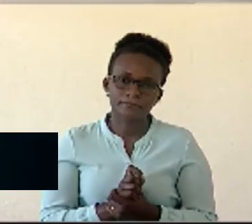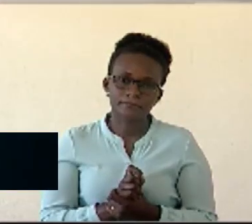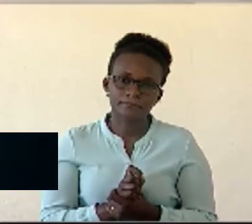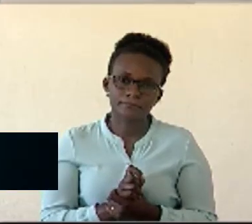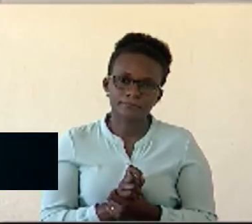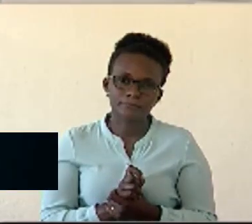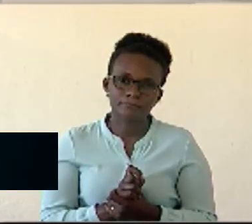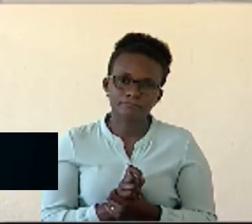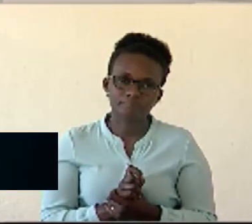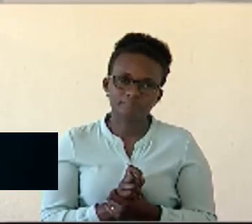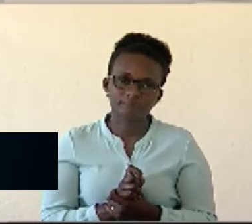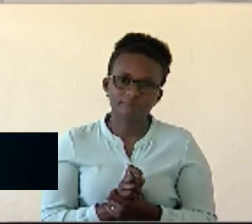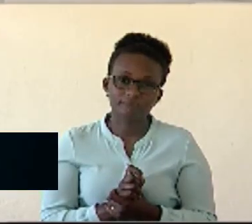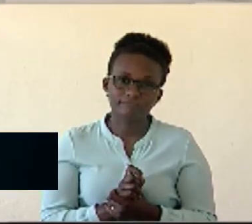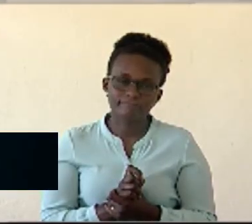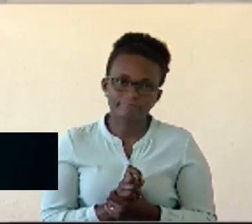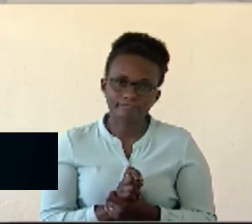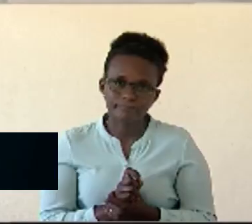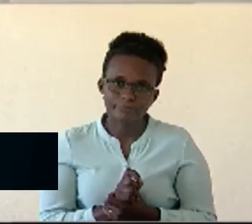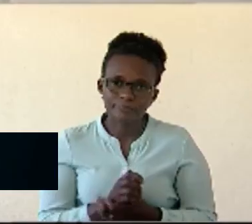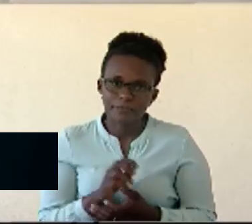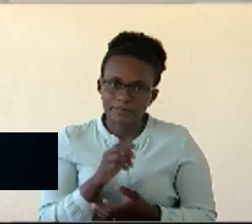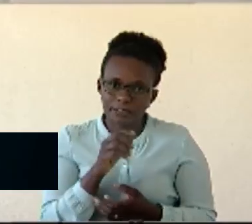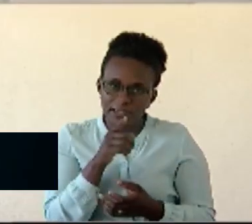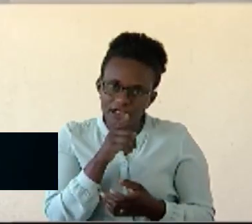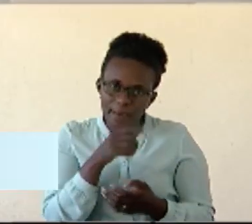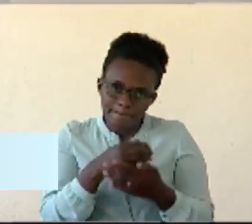Is this one still white? No.